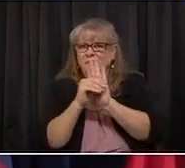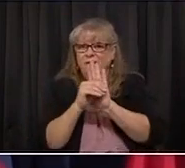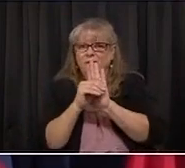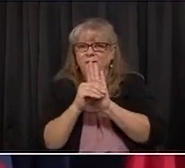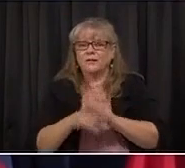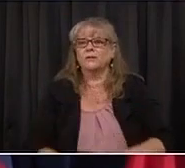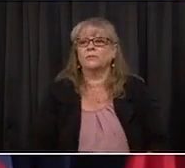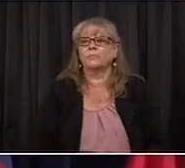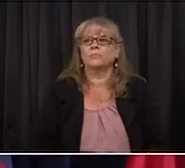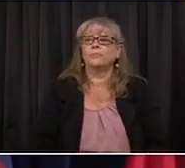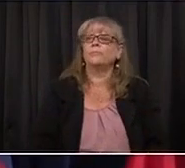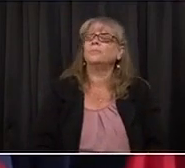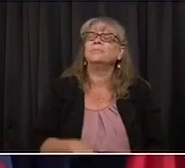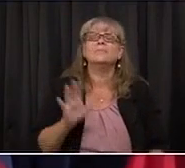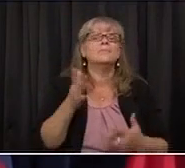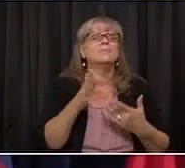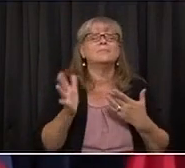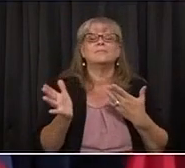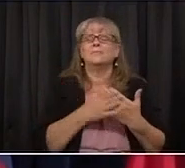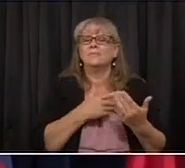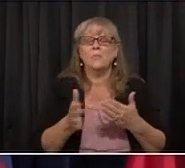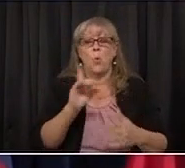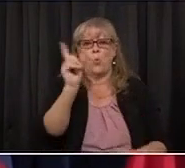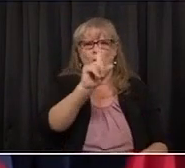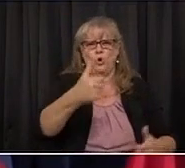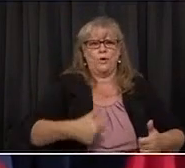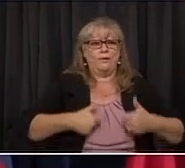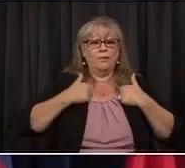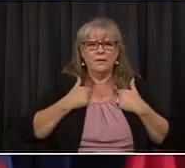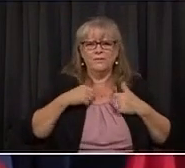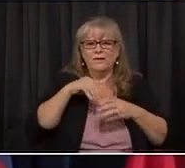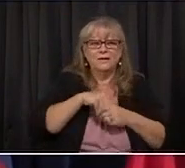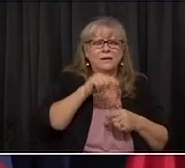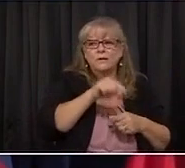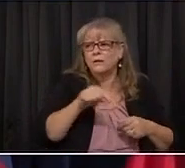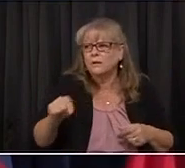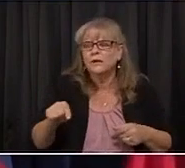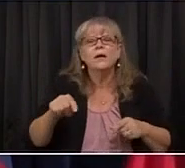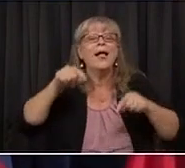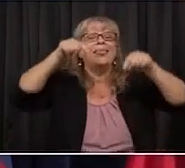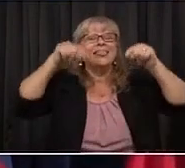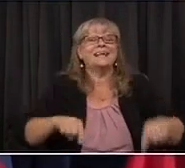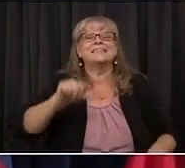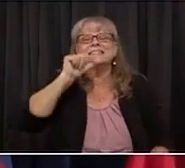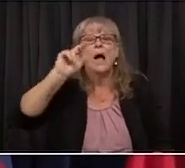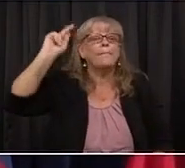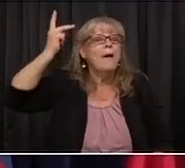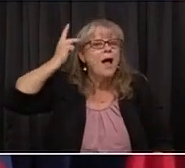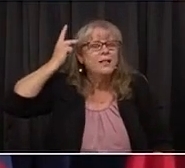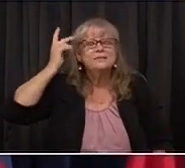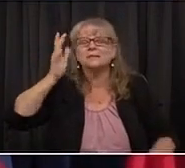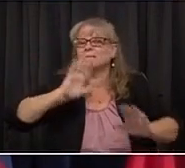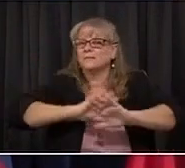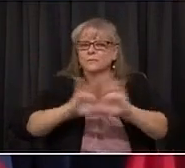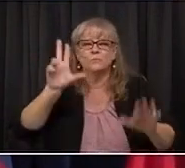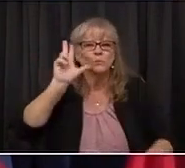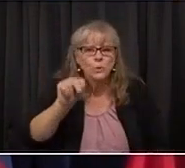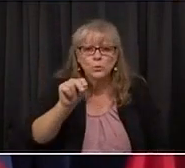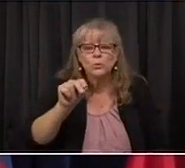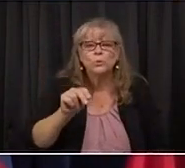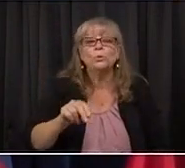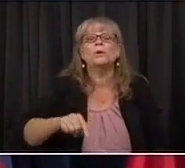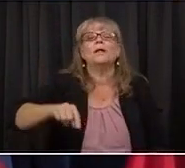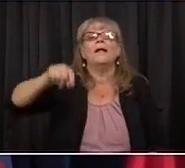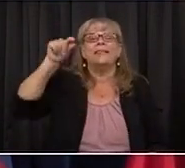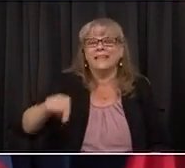Rural, urban, left, right, Republican, Democrat, Independent. It doesn't matter. It's a virus. We're going to beat it because